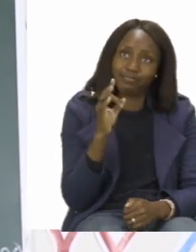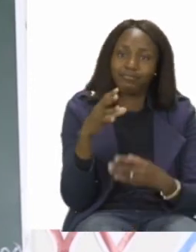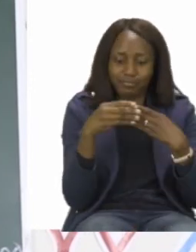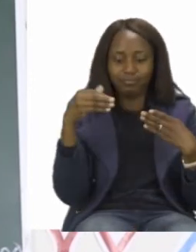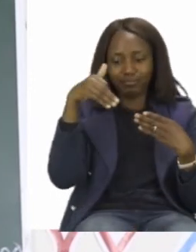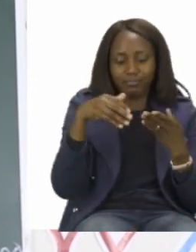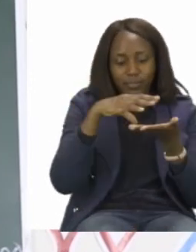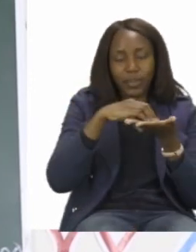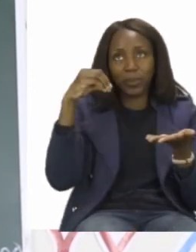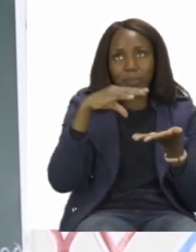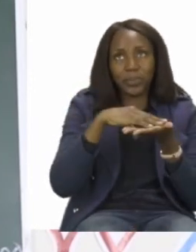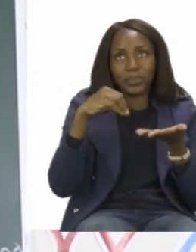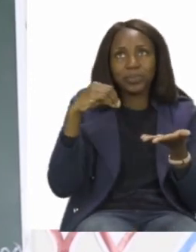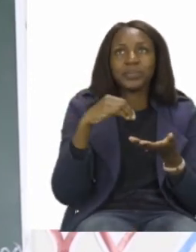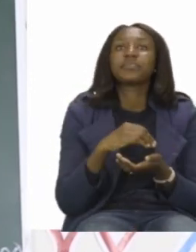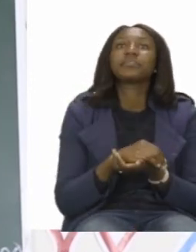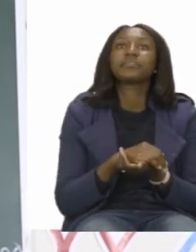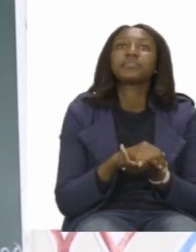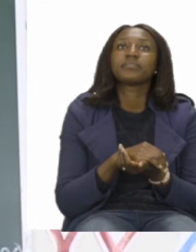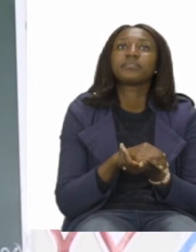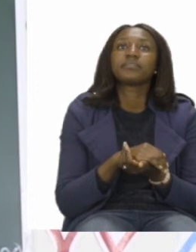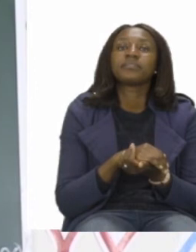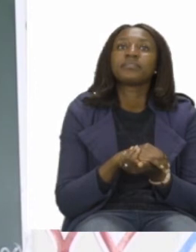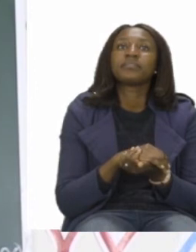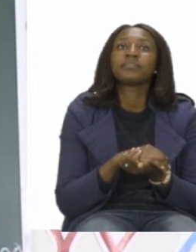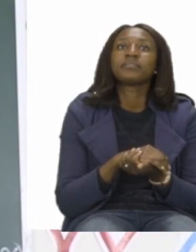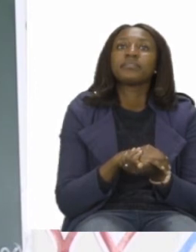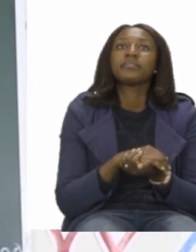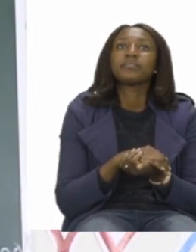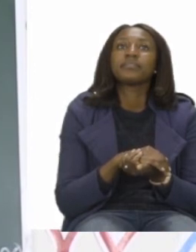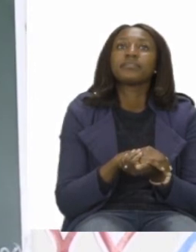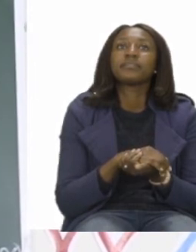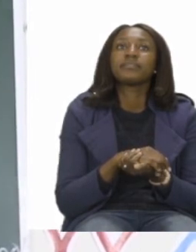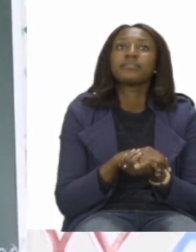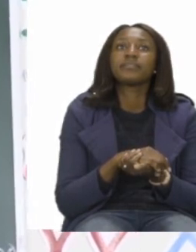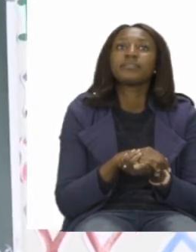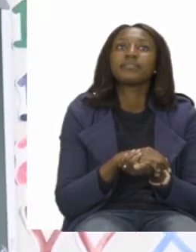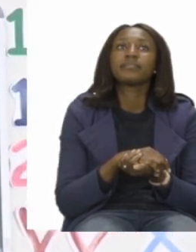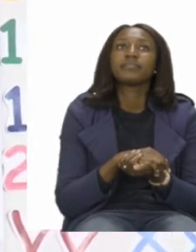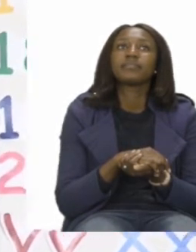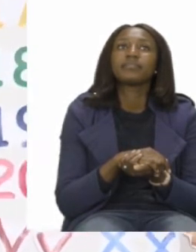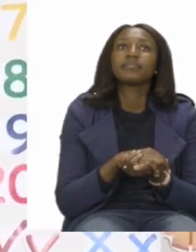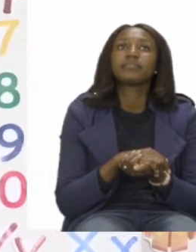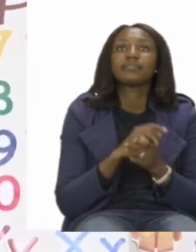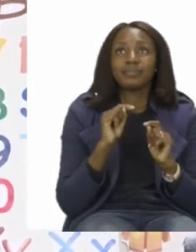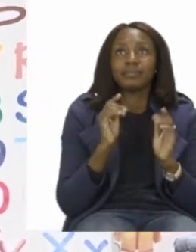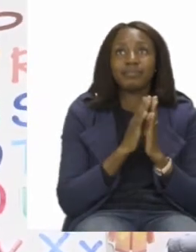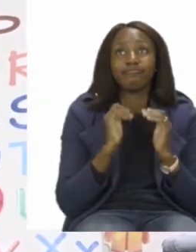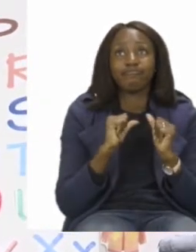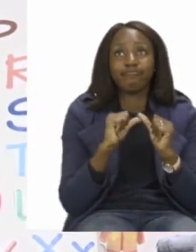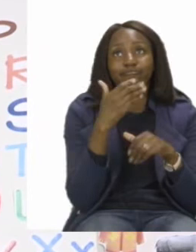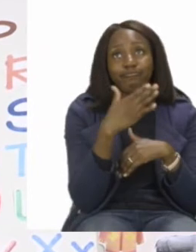dollars change. Okay, so now grade threes, you can go ahead and